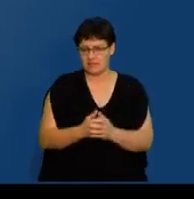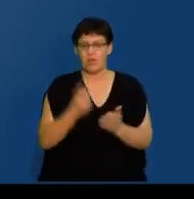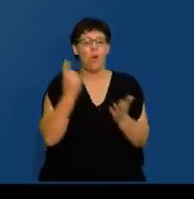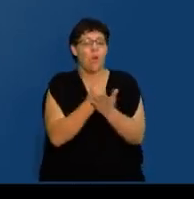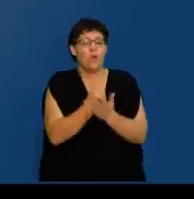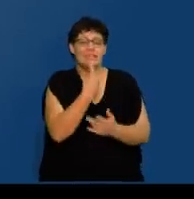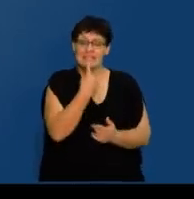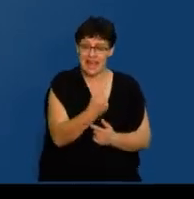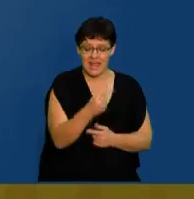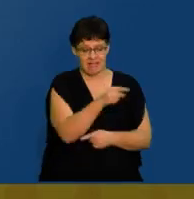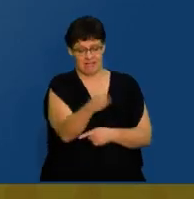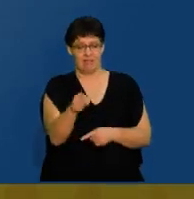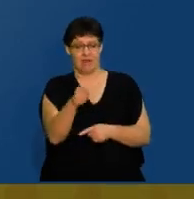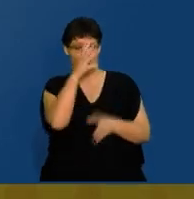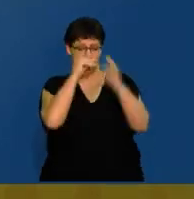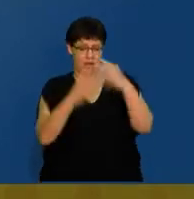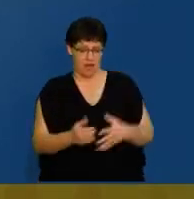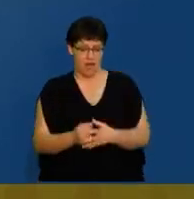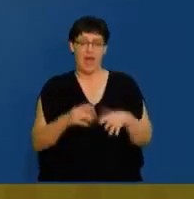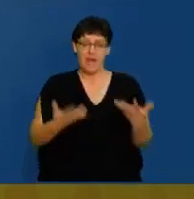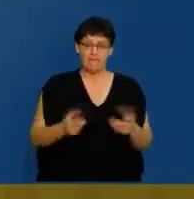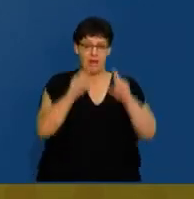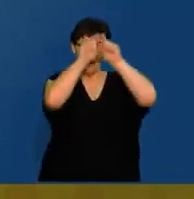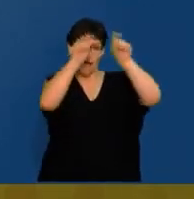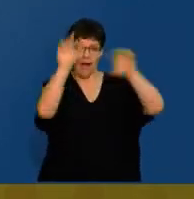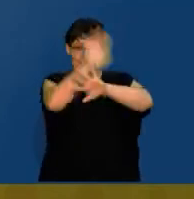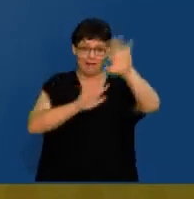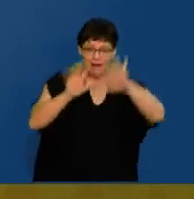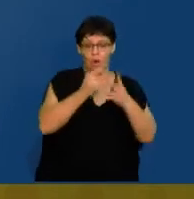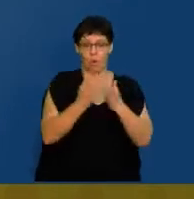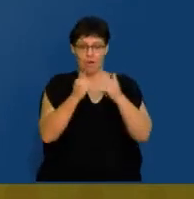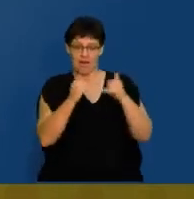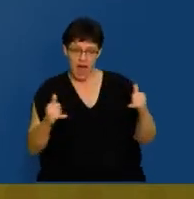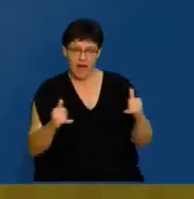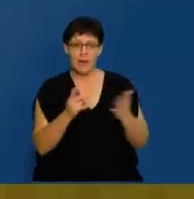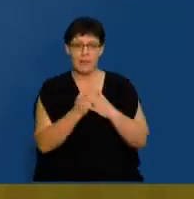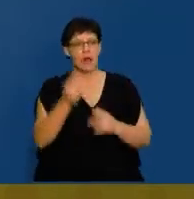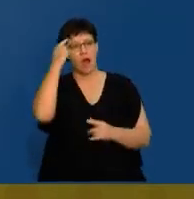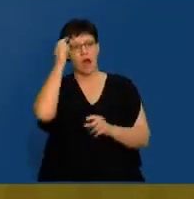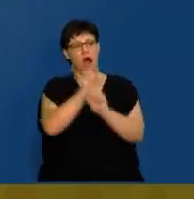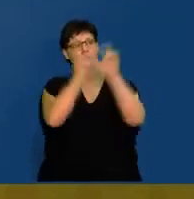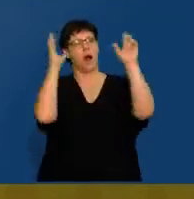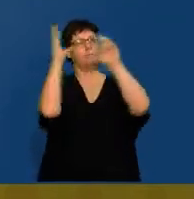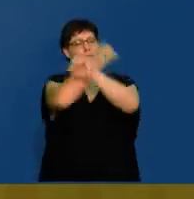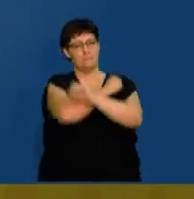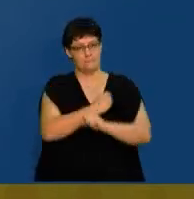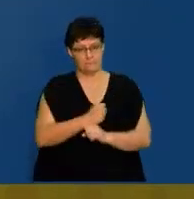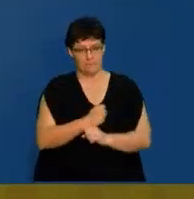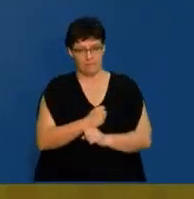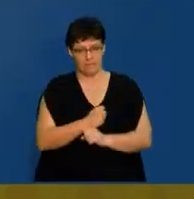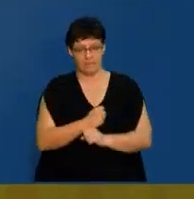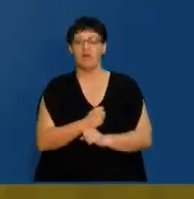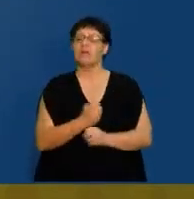mention to the learners, by underlining or by adding color to your notes, you bring life to that. And often we